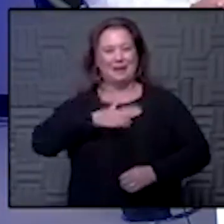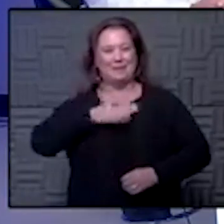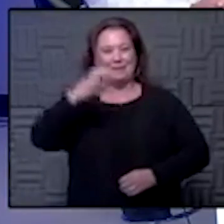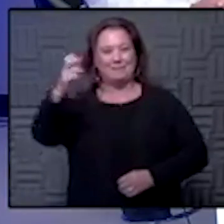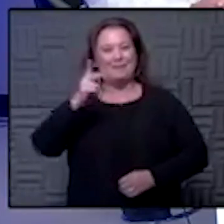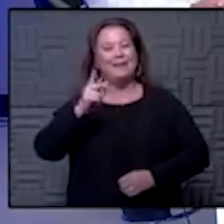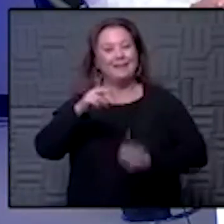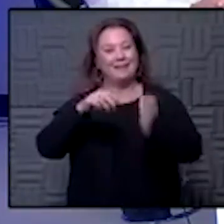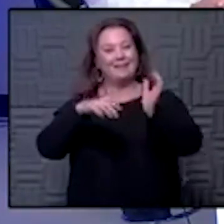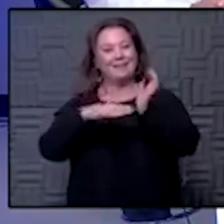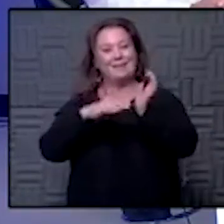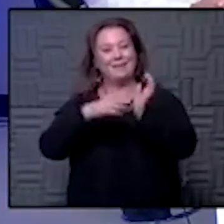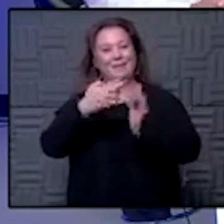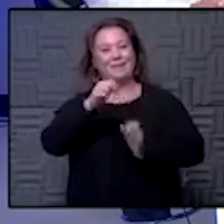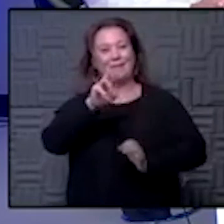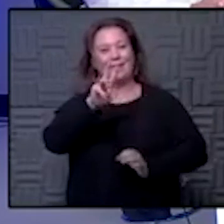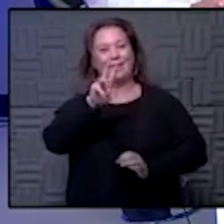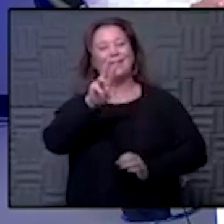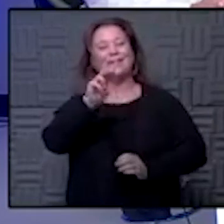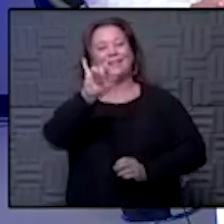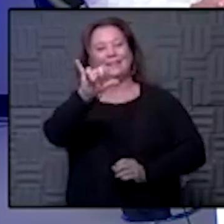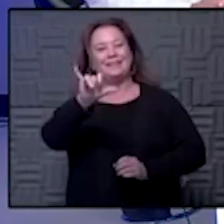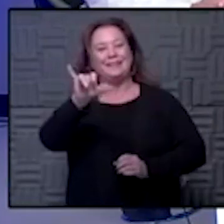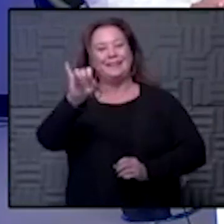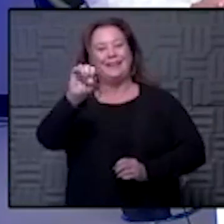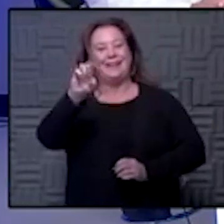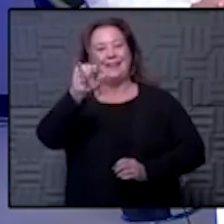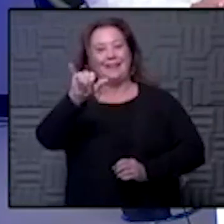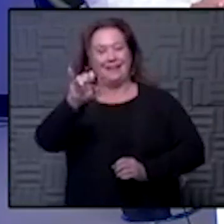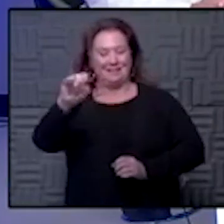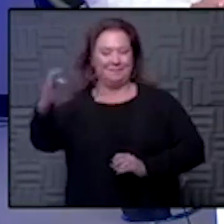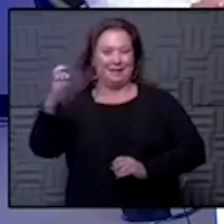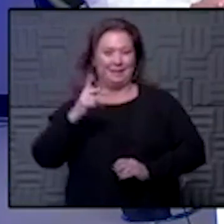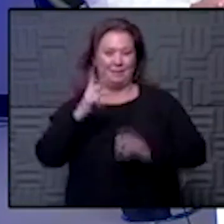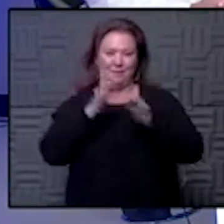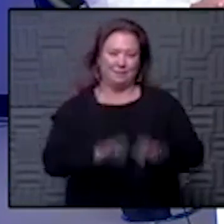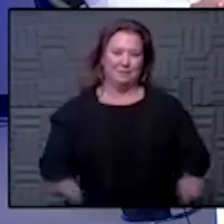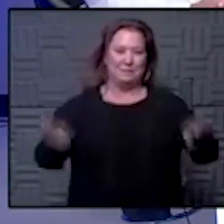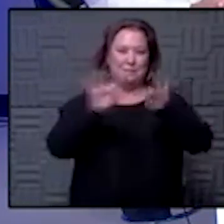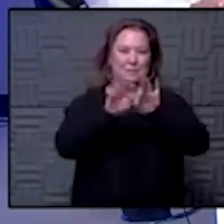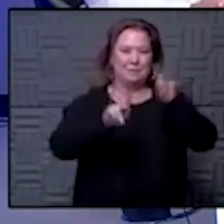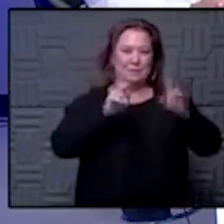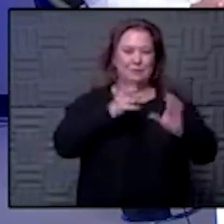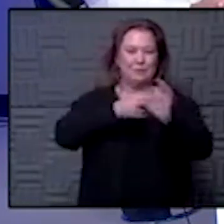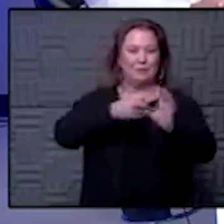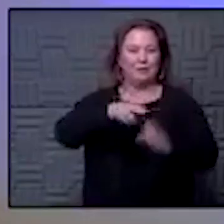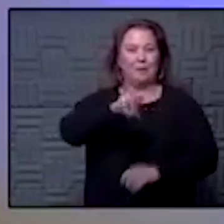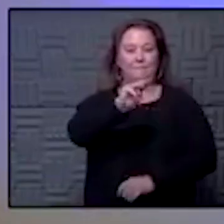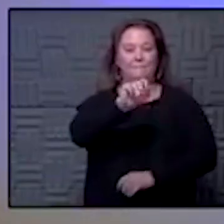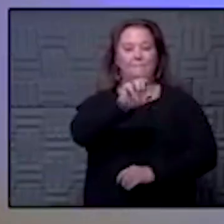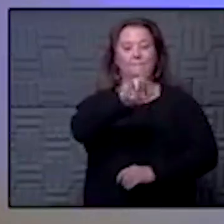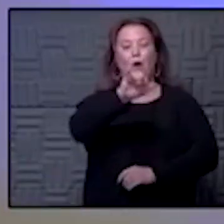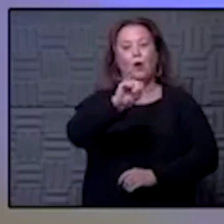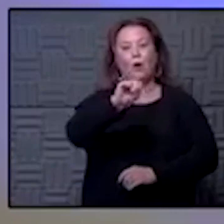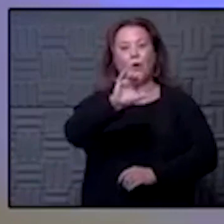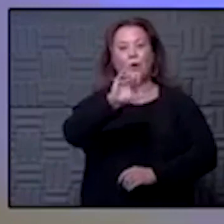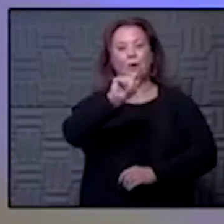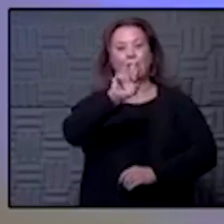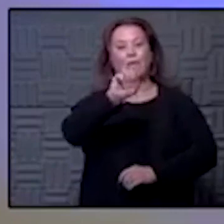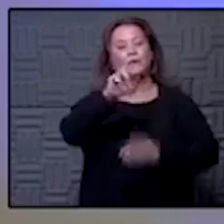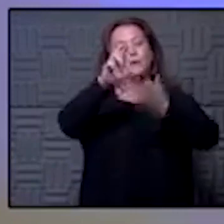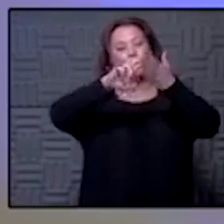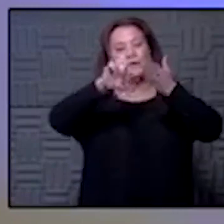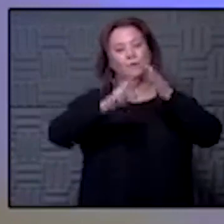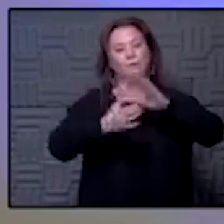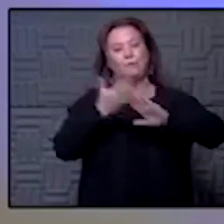course, Hawkeye is here with me. We're also joined by some really important folks and some great folks today. Mario Castro is the head of our research operation here at